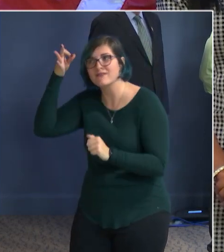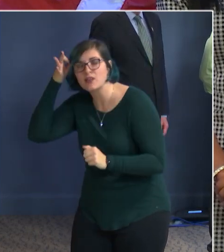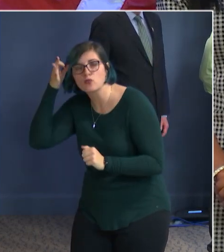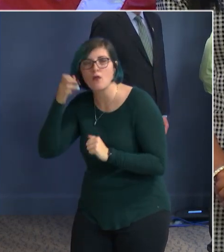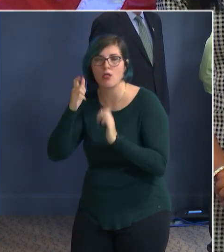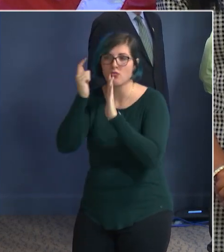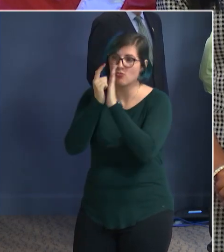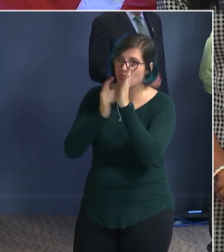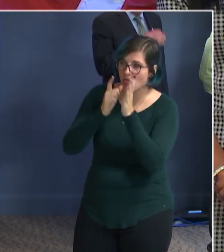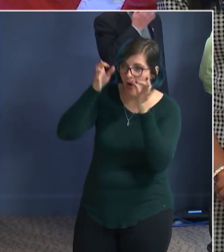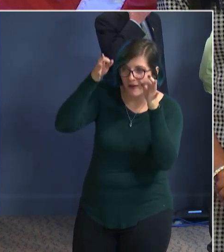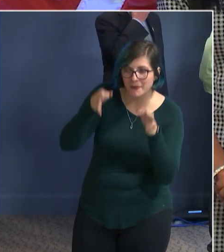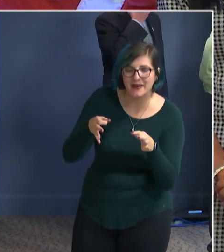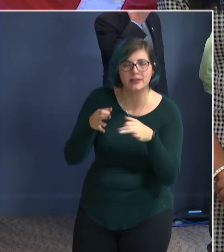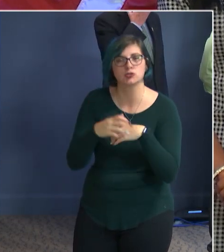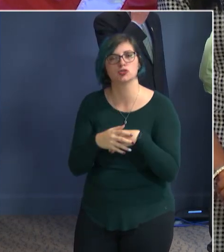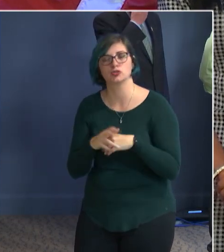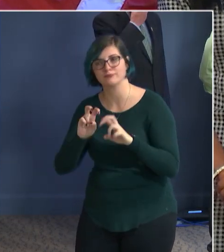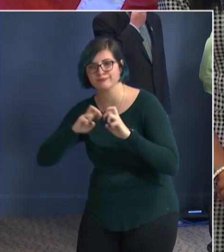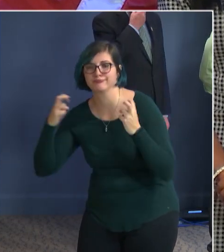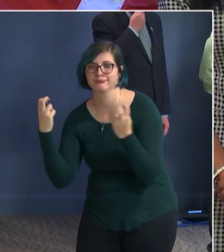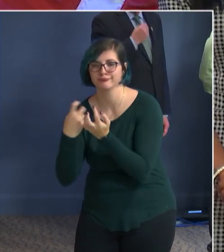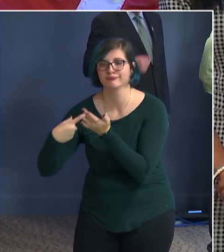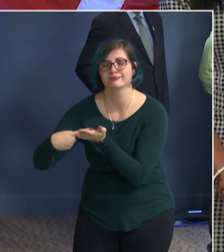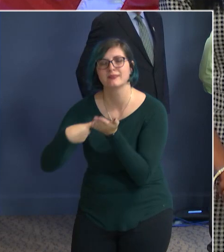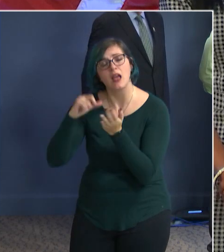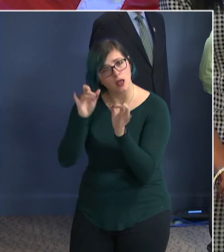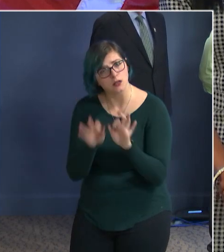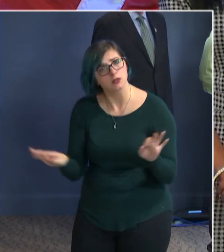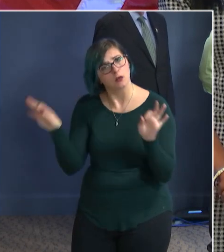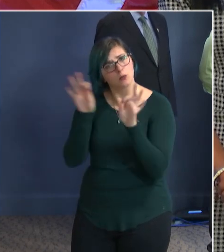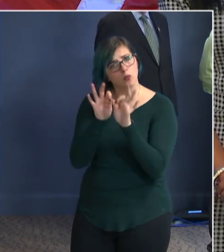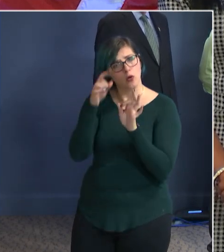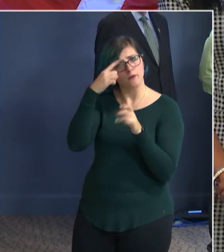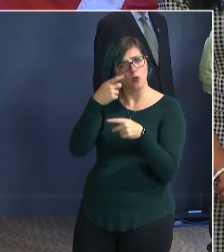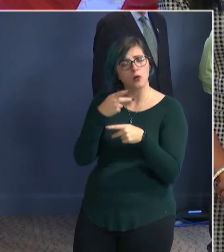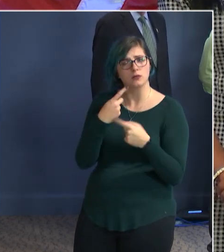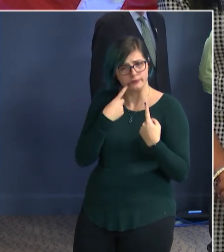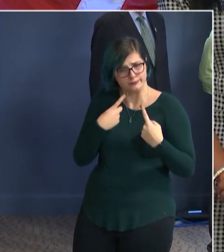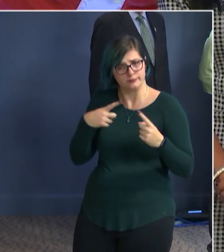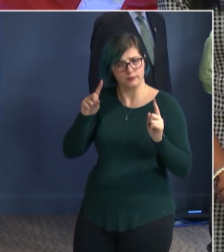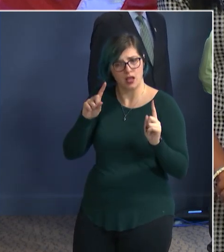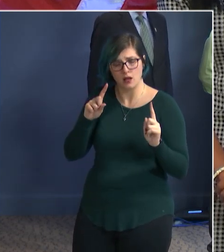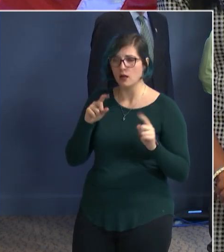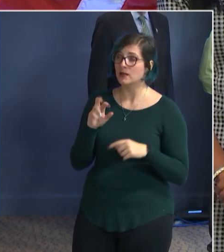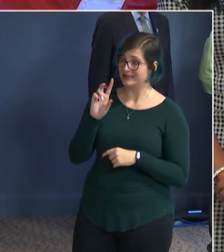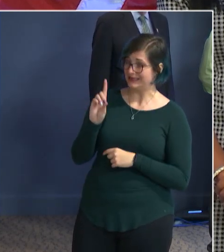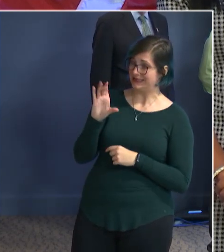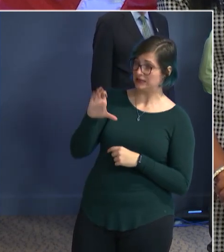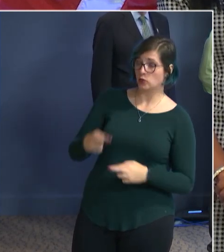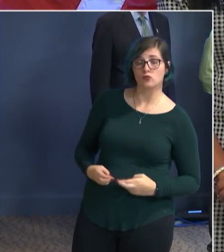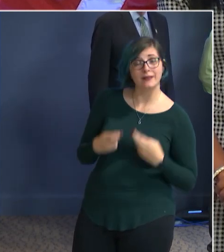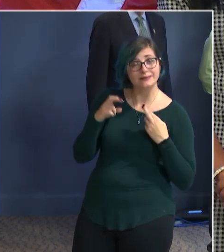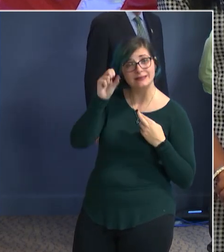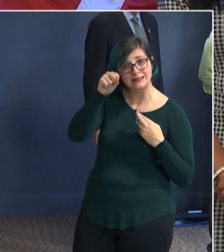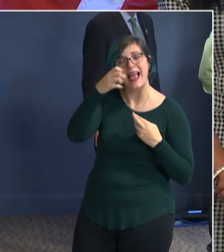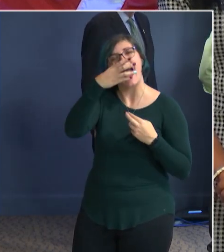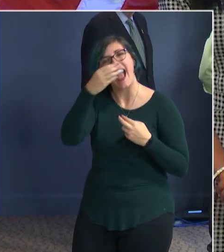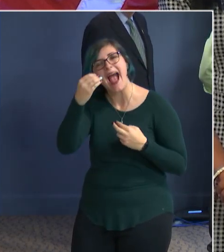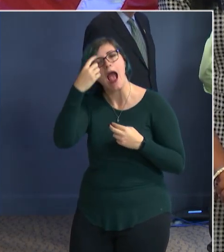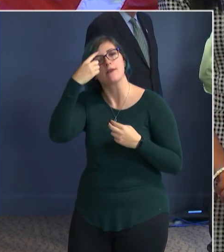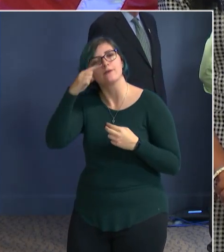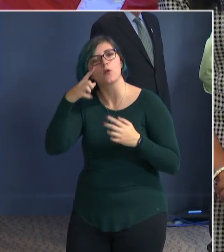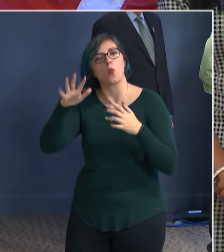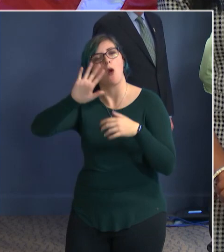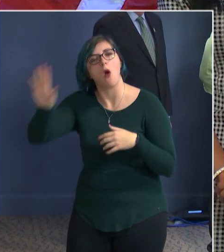lawmakers, is important to the productivity, not just of DC residents, but for America.